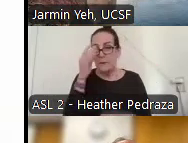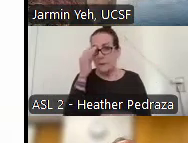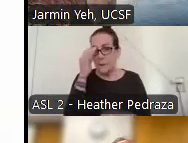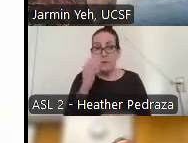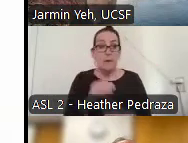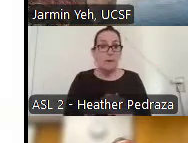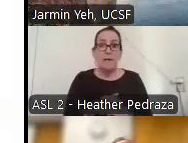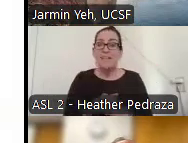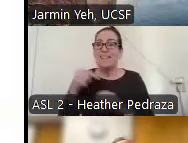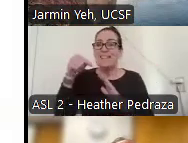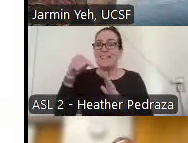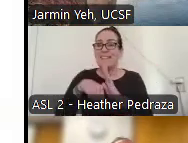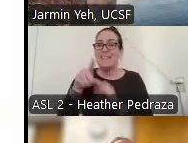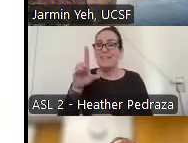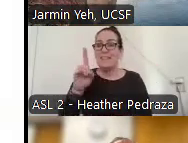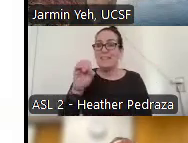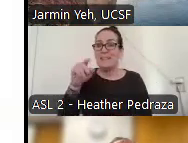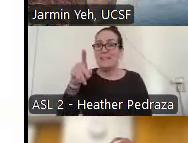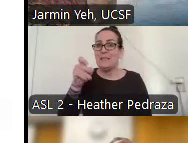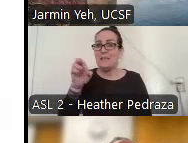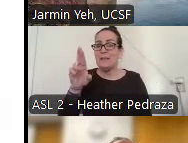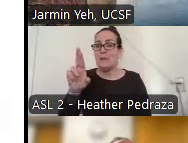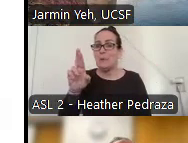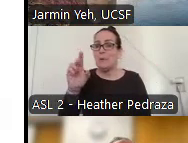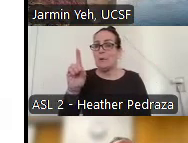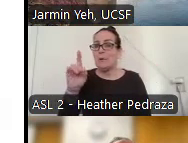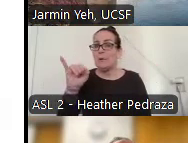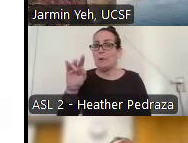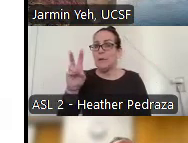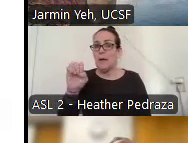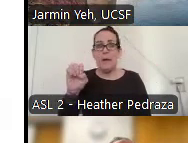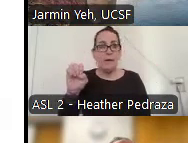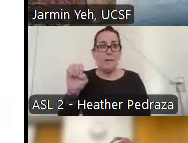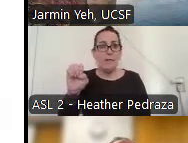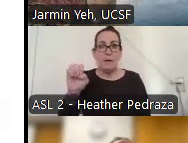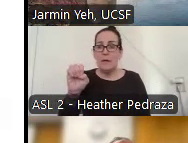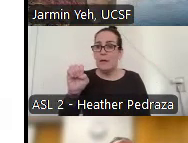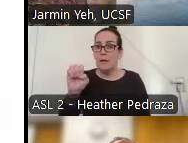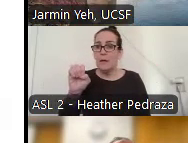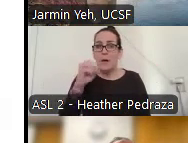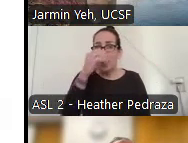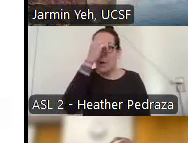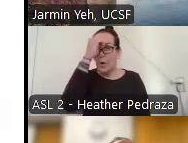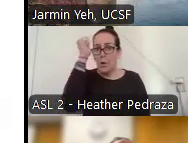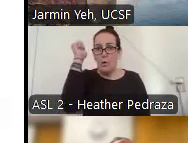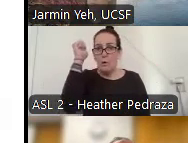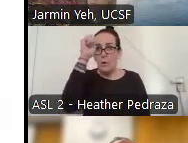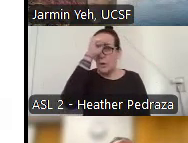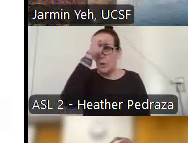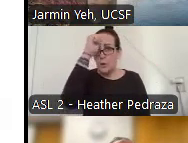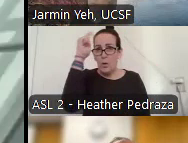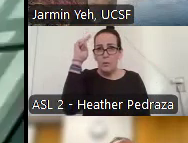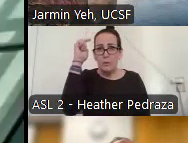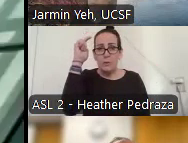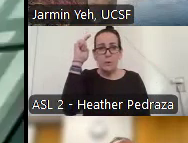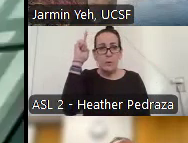It's the deeper dive where Courtney looks at A beta essentially. It's the Alzheimer's, Rosie.